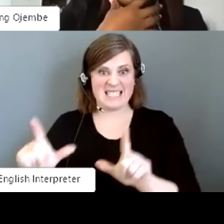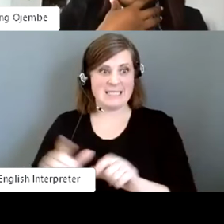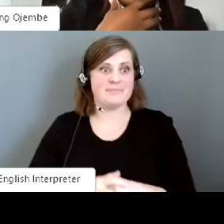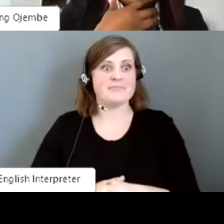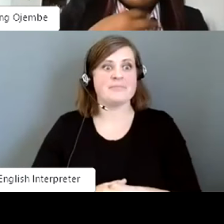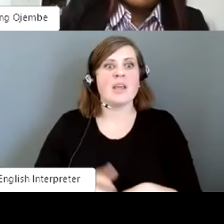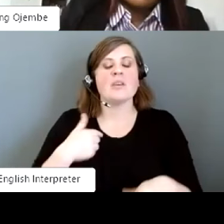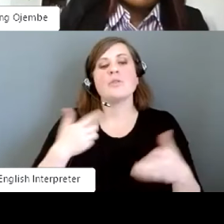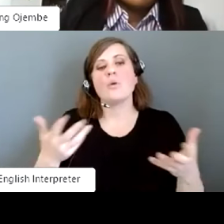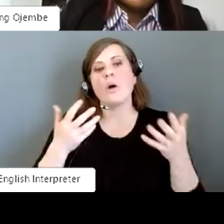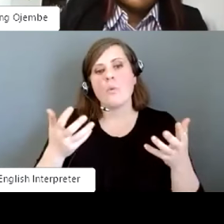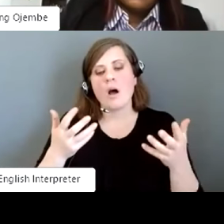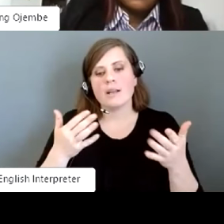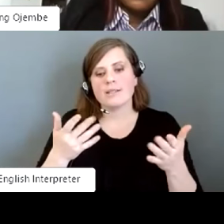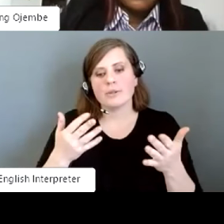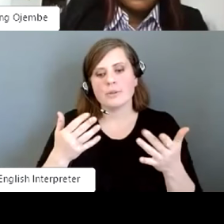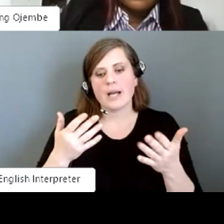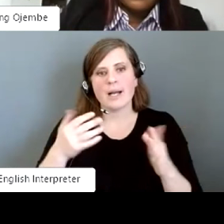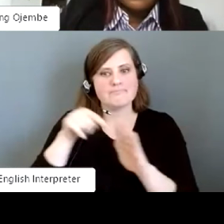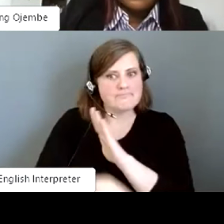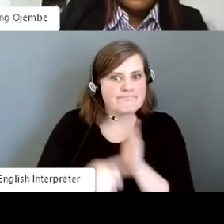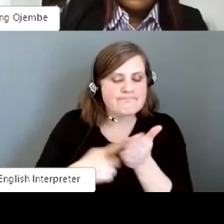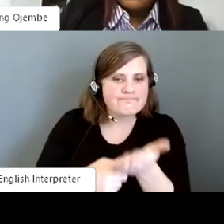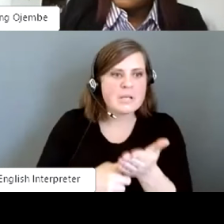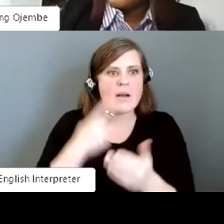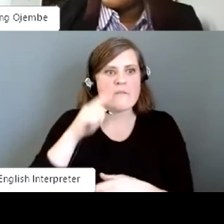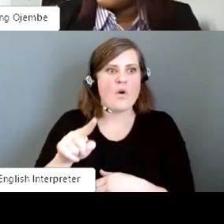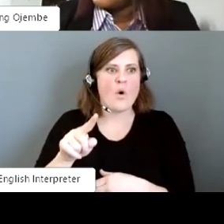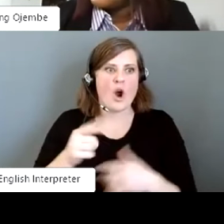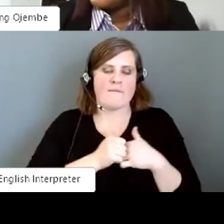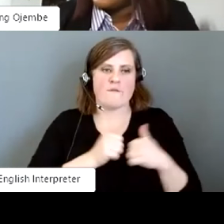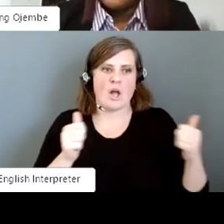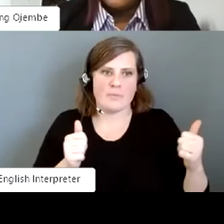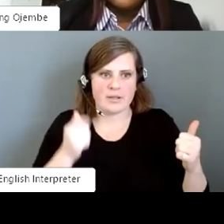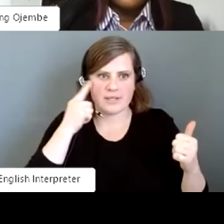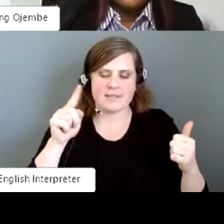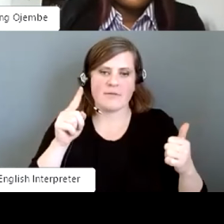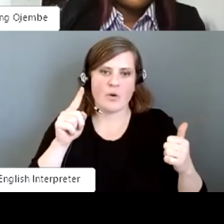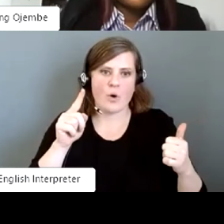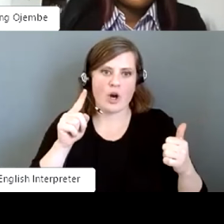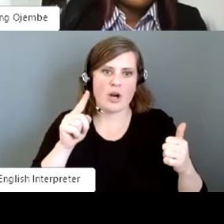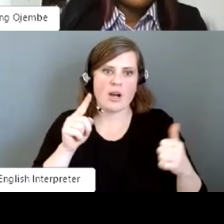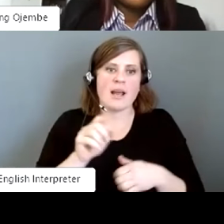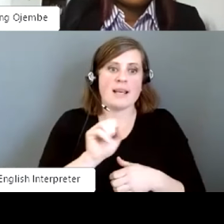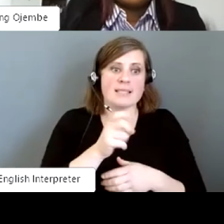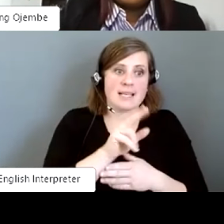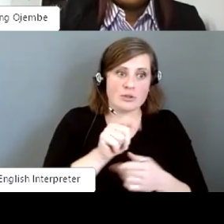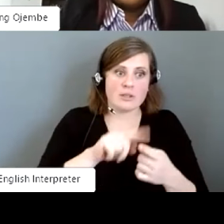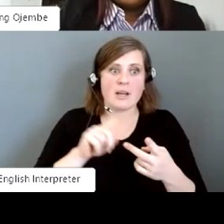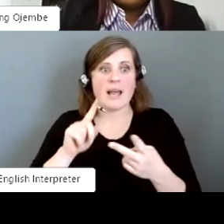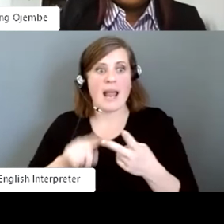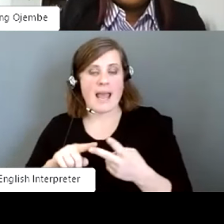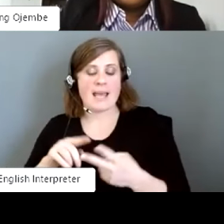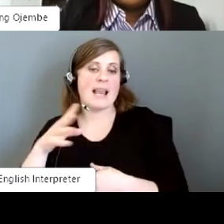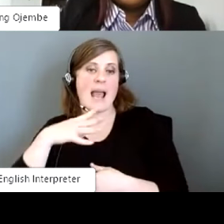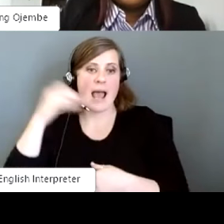I would like to really speak to the vulnerabilities of, the intersectionality of dementia as well as elders abuse.